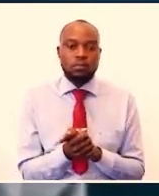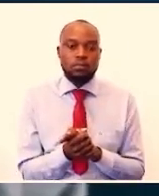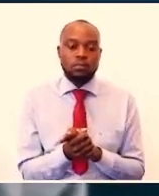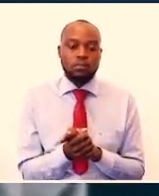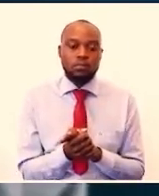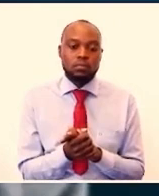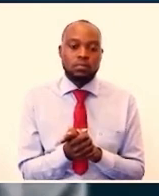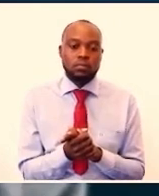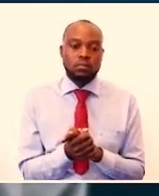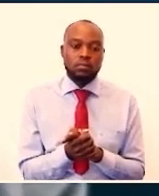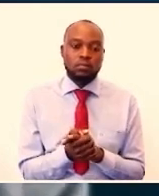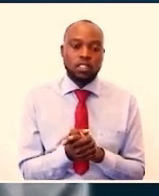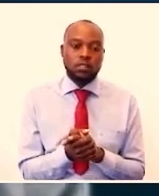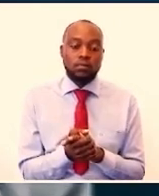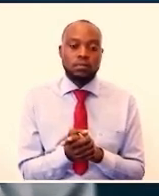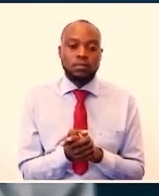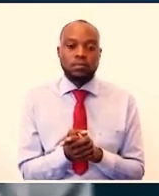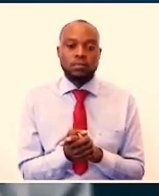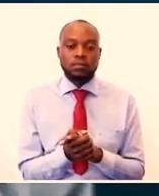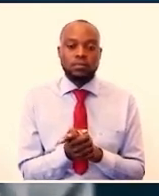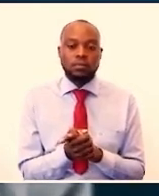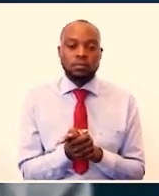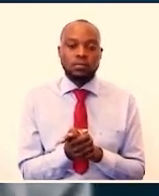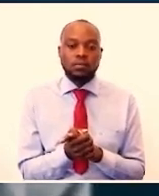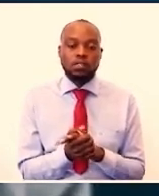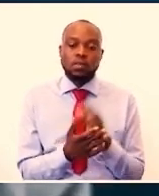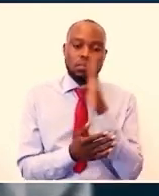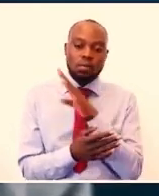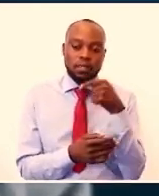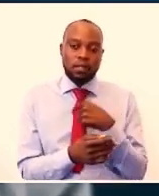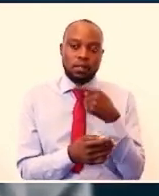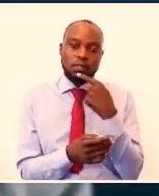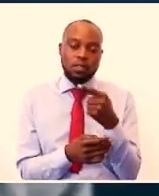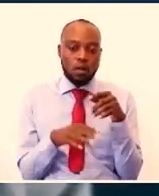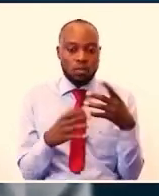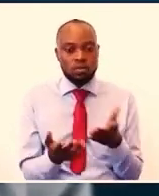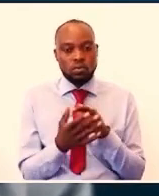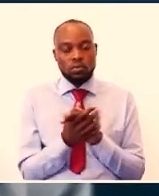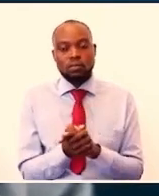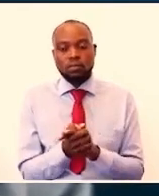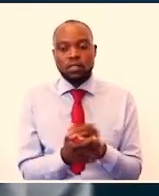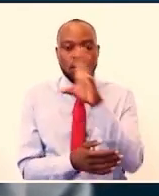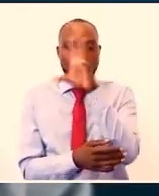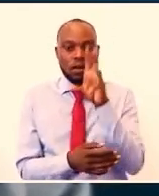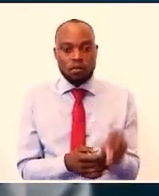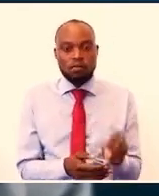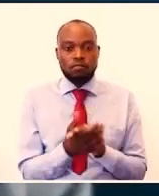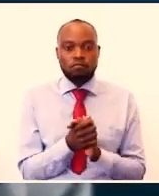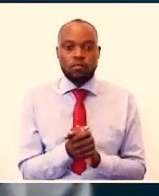to investment. My third point is that Africa's immense